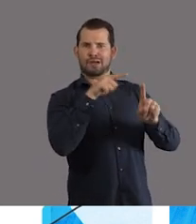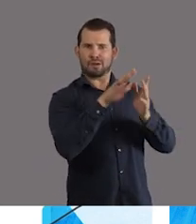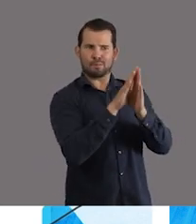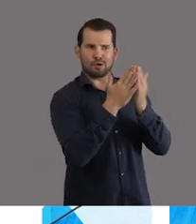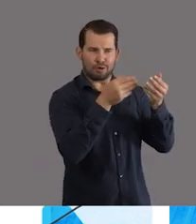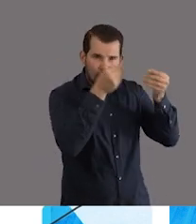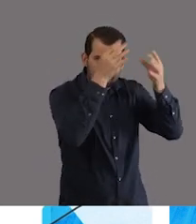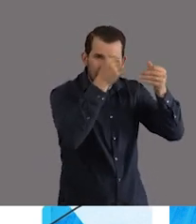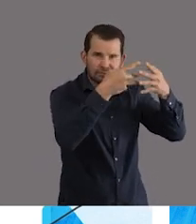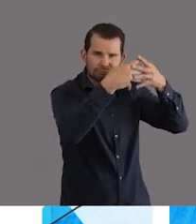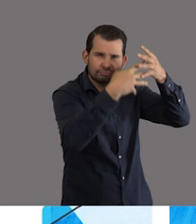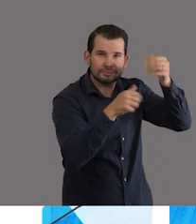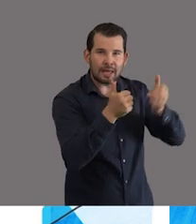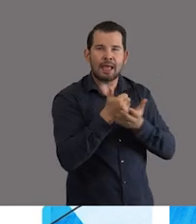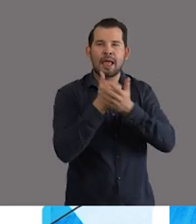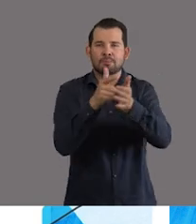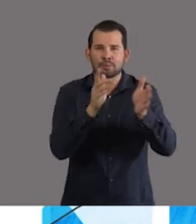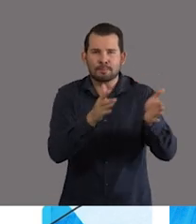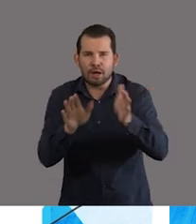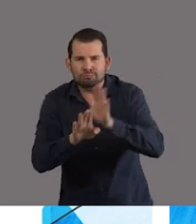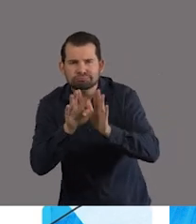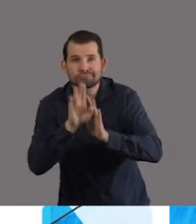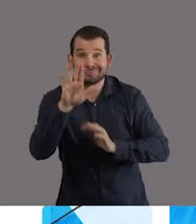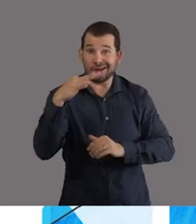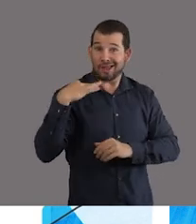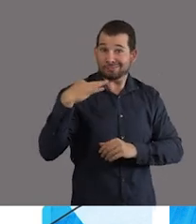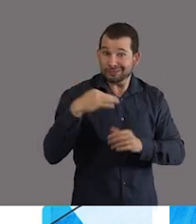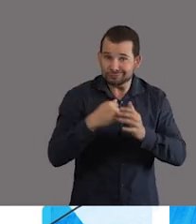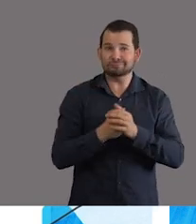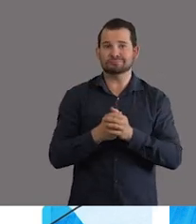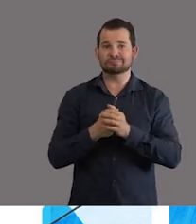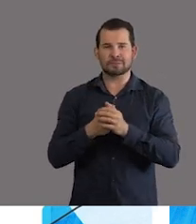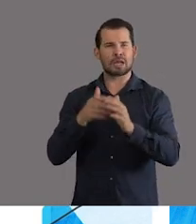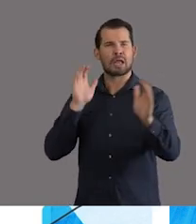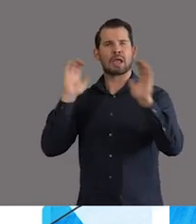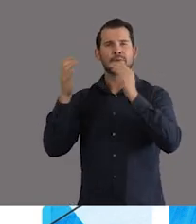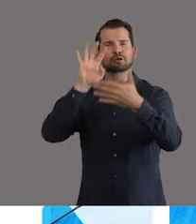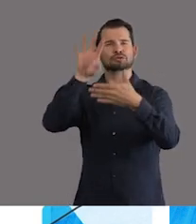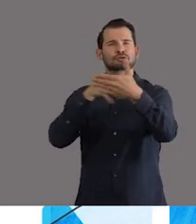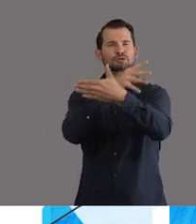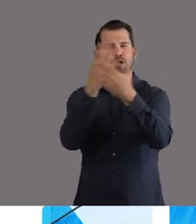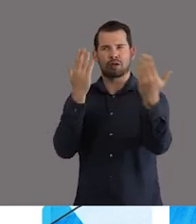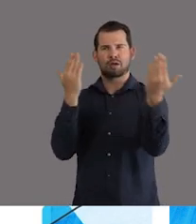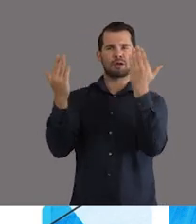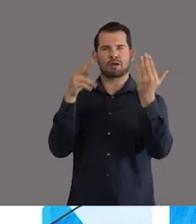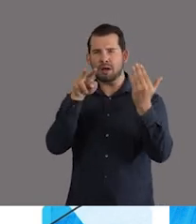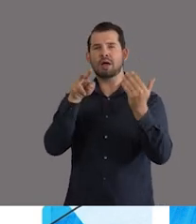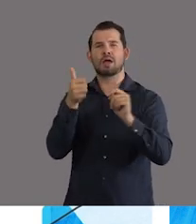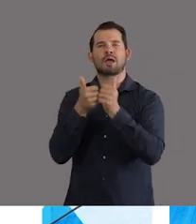comparative chart to help you understand the different components of the Strategic Innovation Fund.